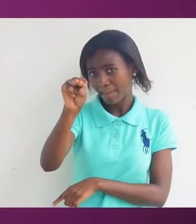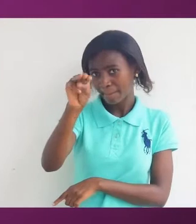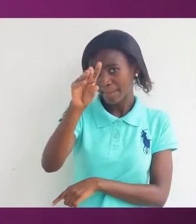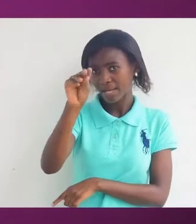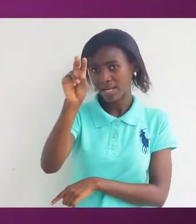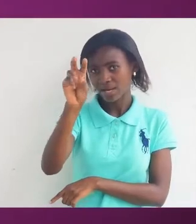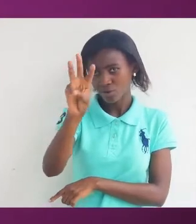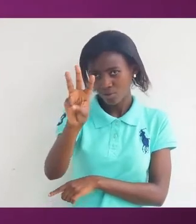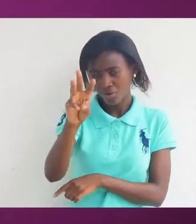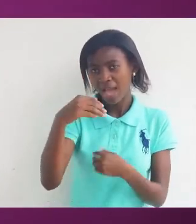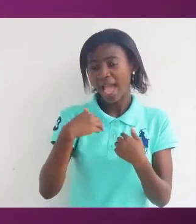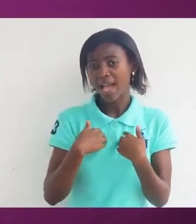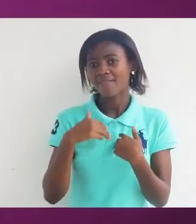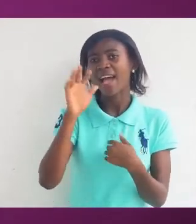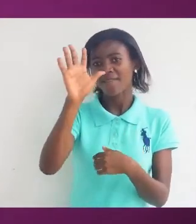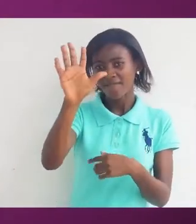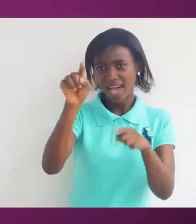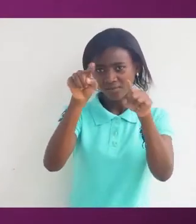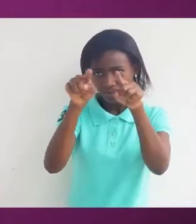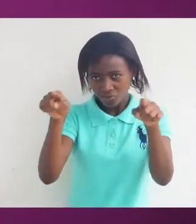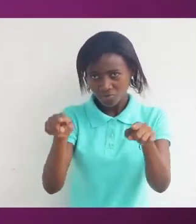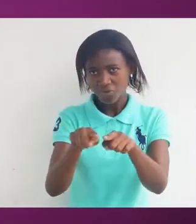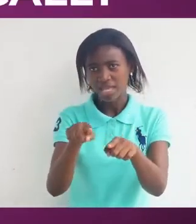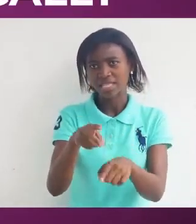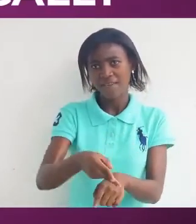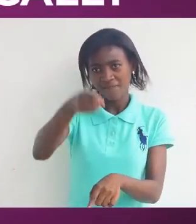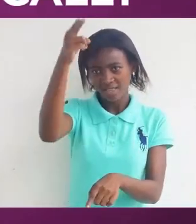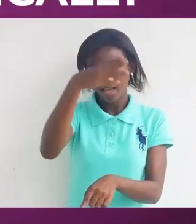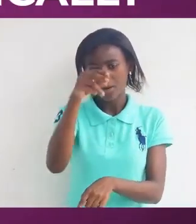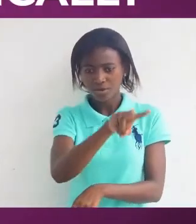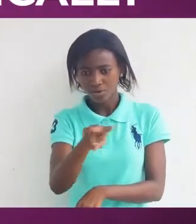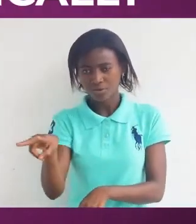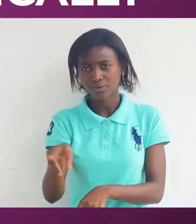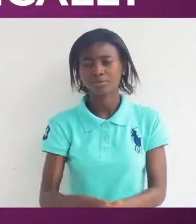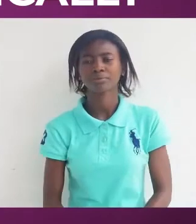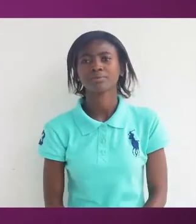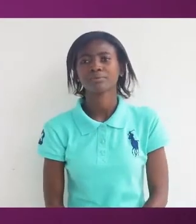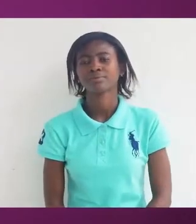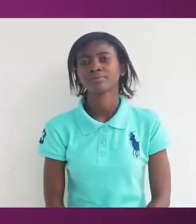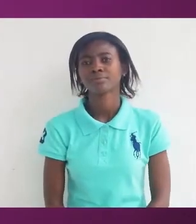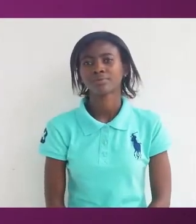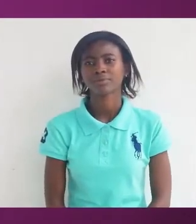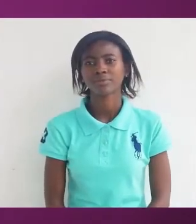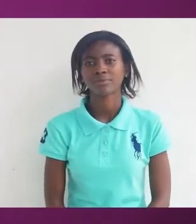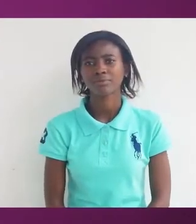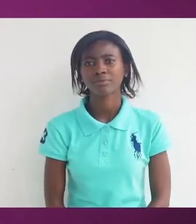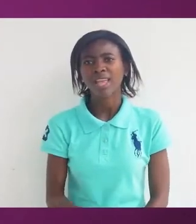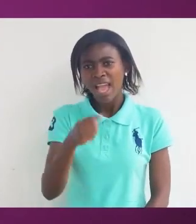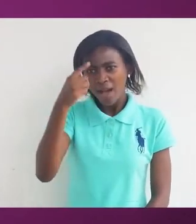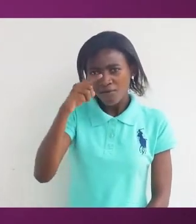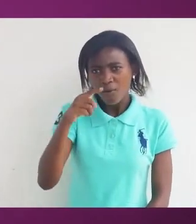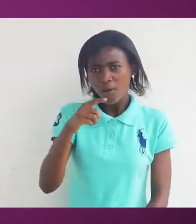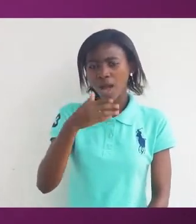W take 5 squares both horizontally and vertically. For a